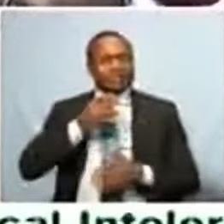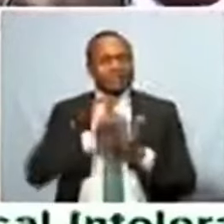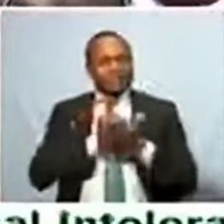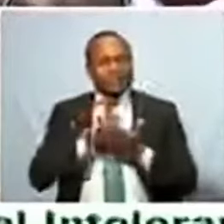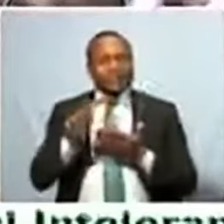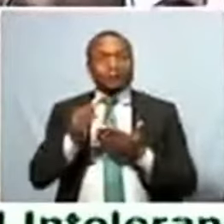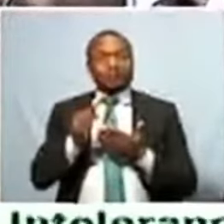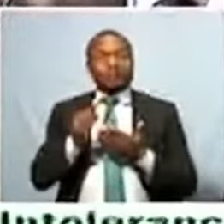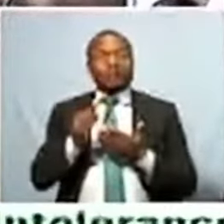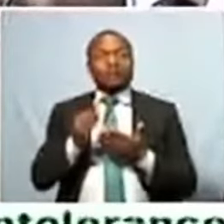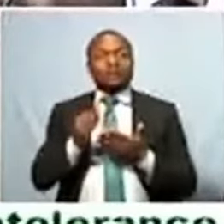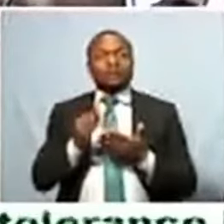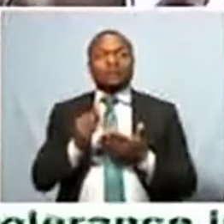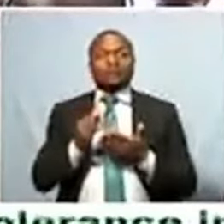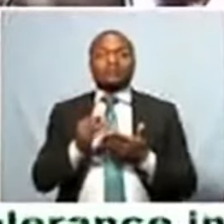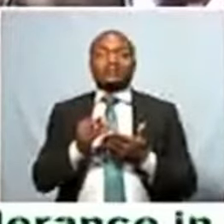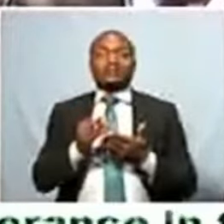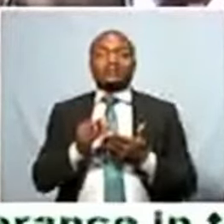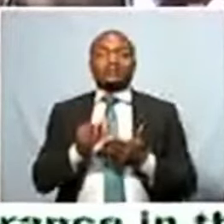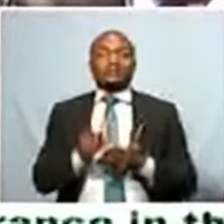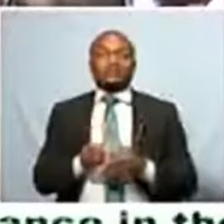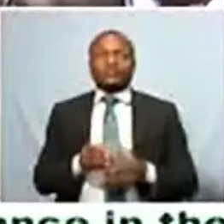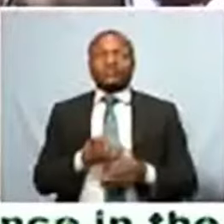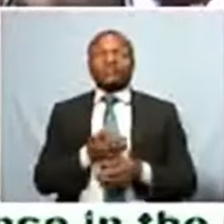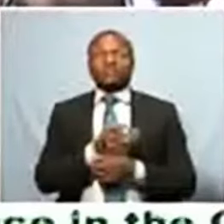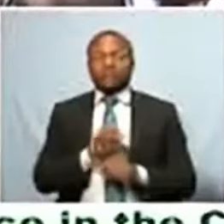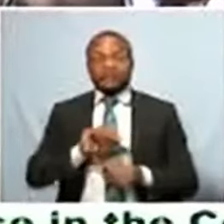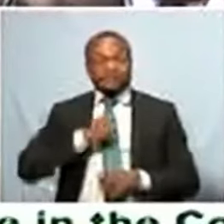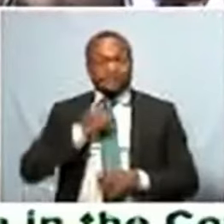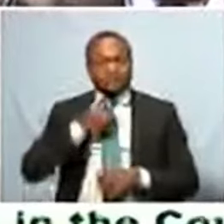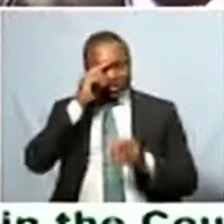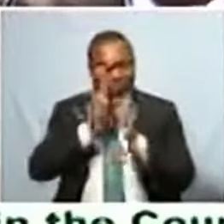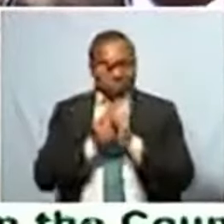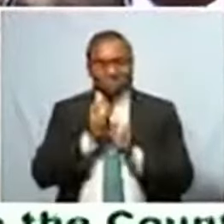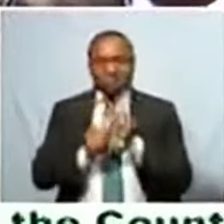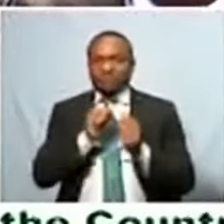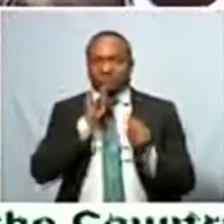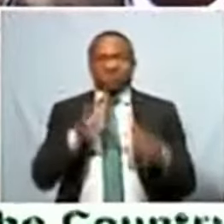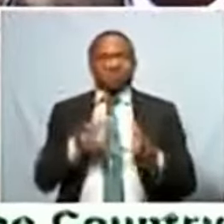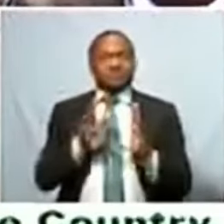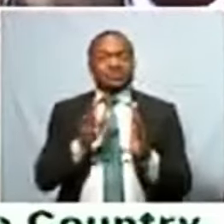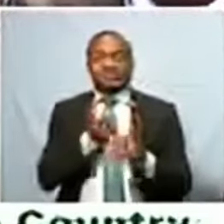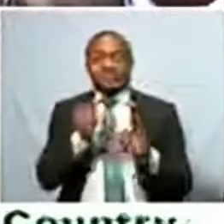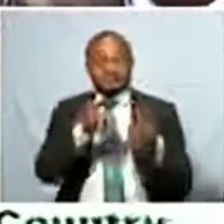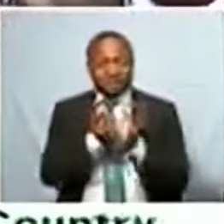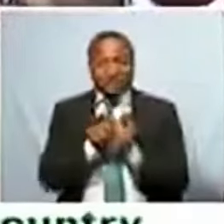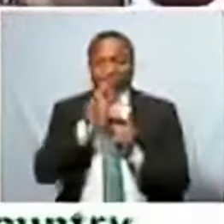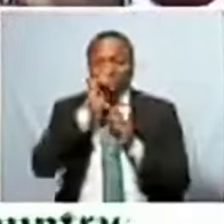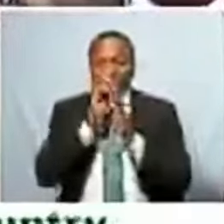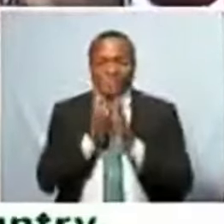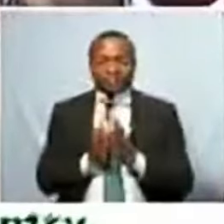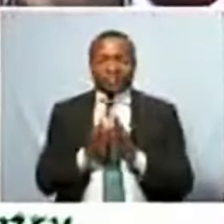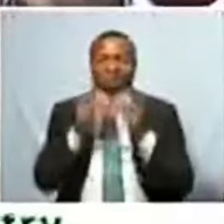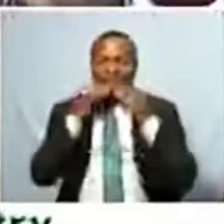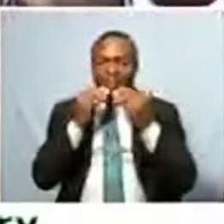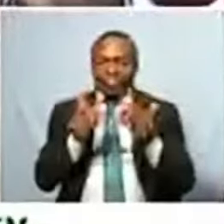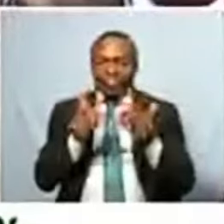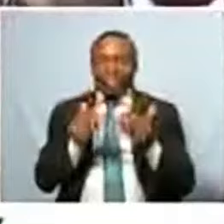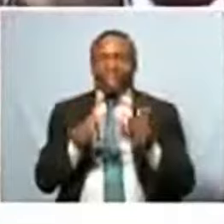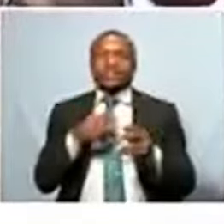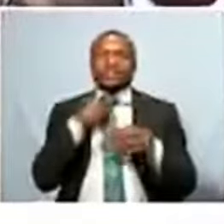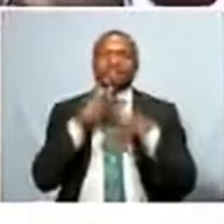to bury ourselves because of intolerance of a certain group of people. Madam Speaker, I thank you.